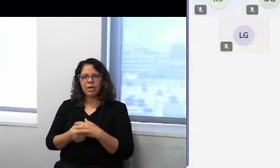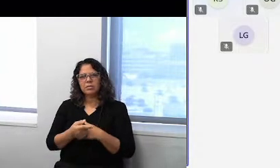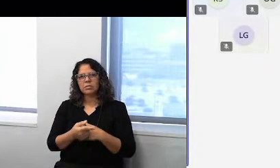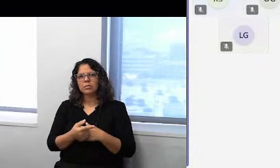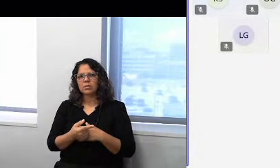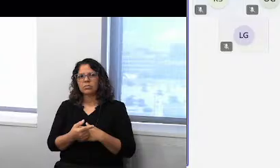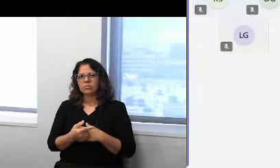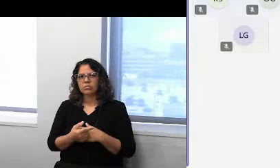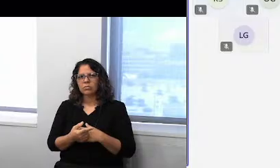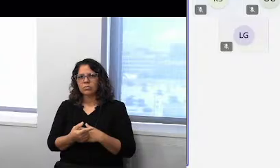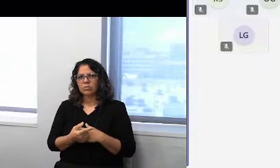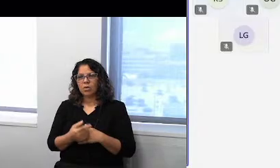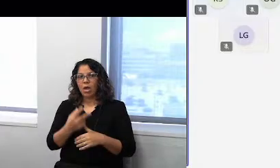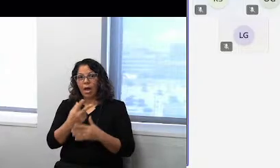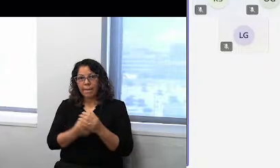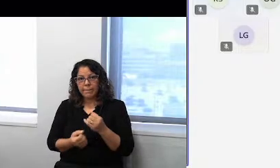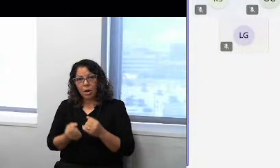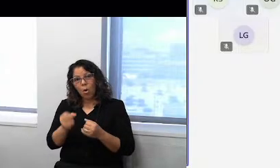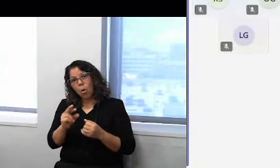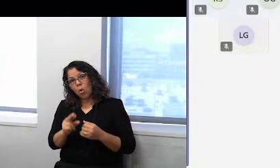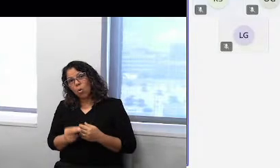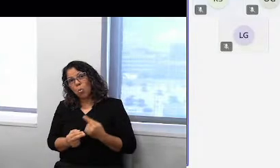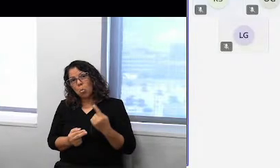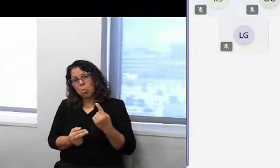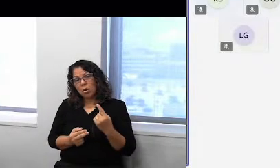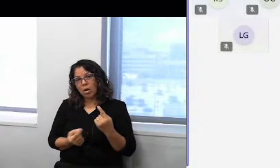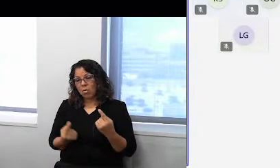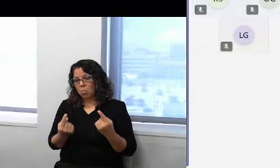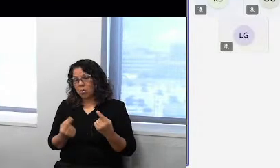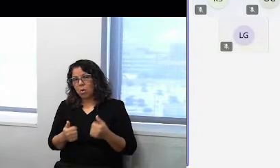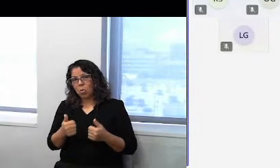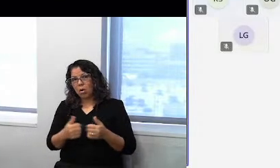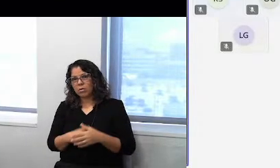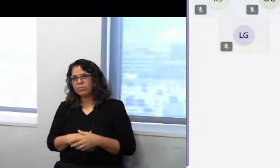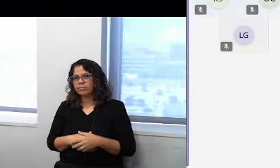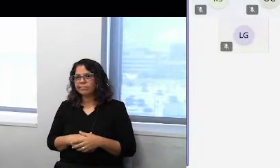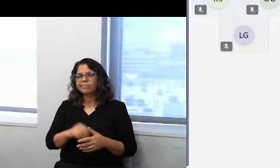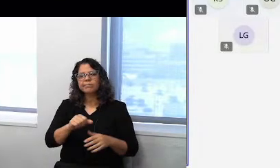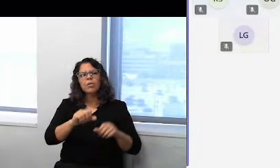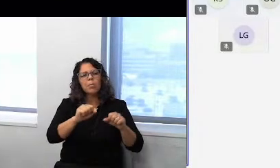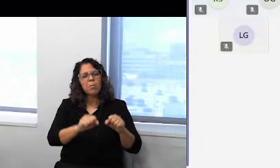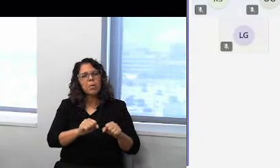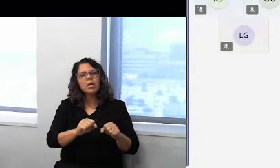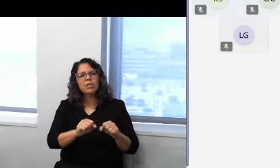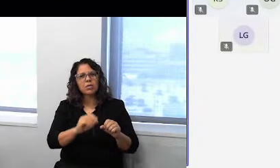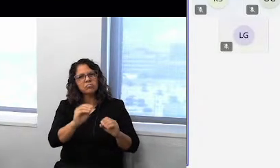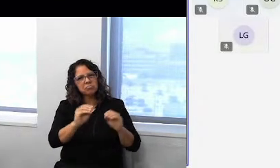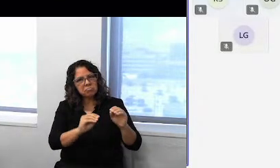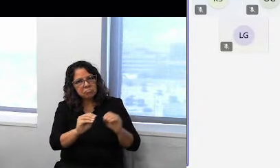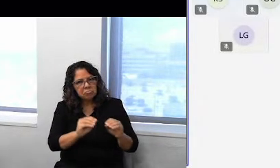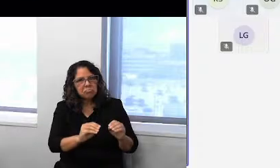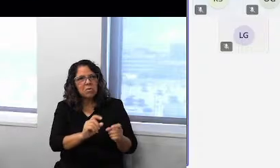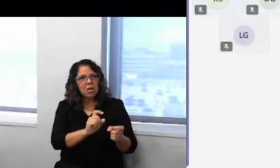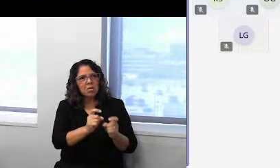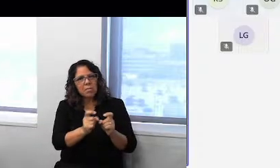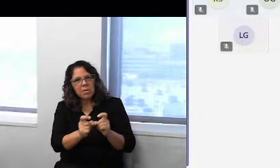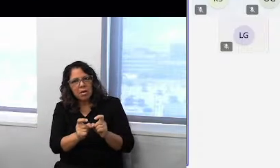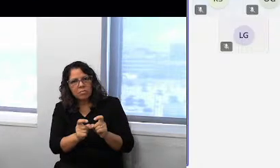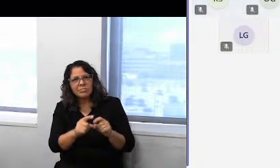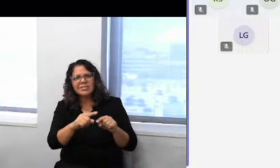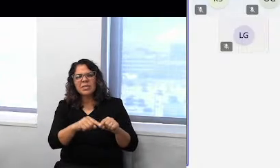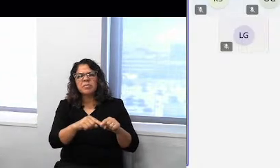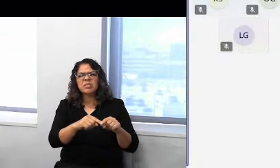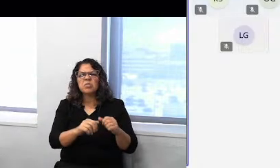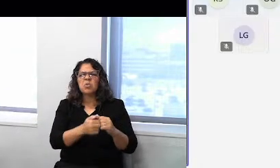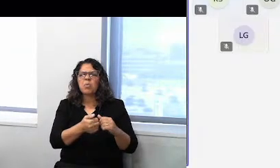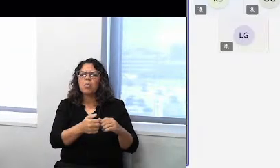up the system, whichever way. You have to be careful, right, in how you utilize them, and also the type of technology that is being deployed, the type of controls